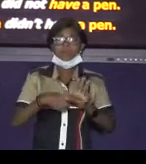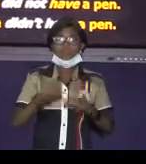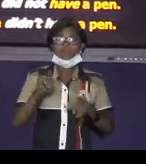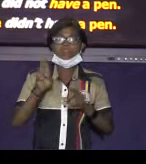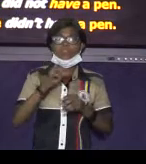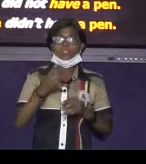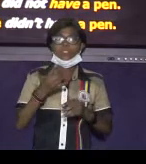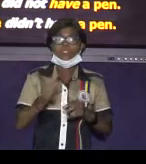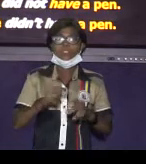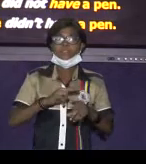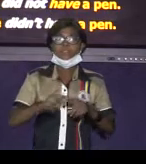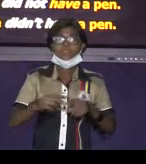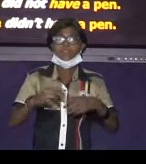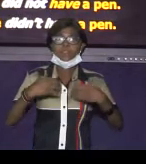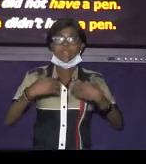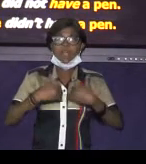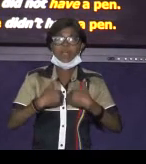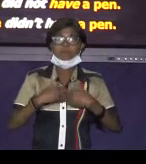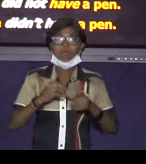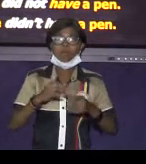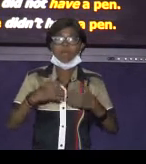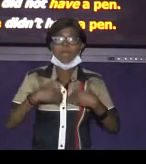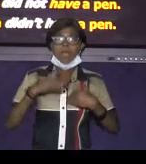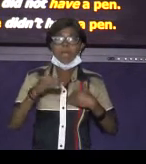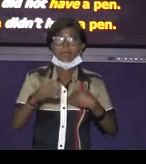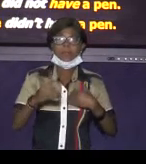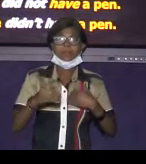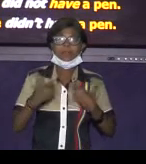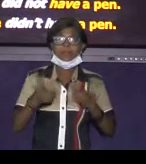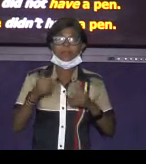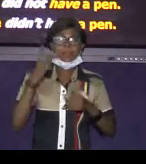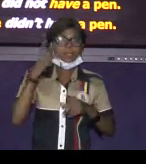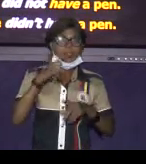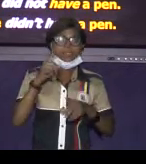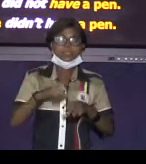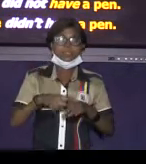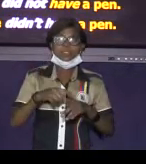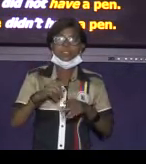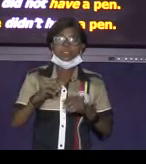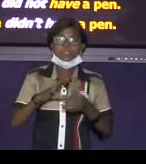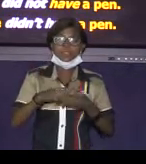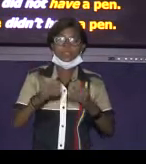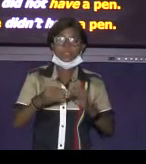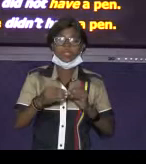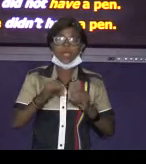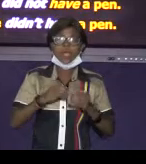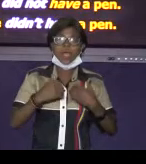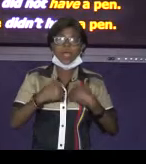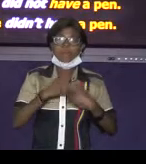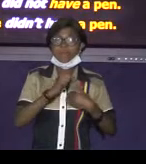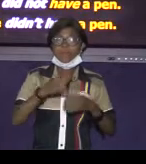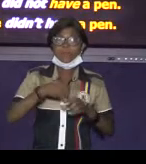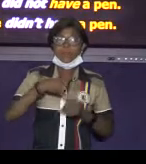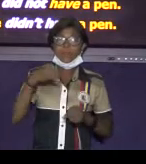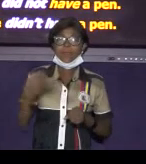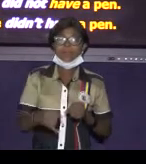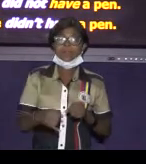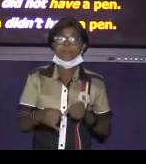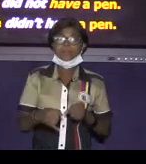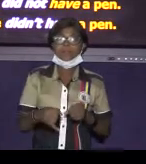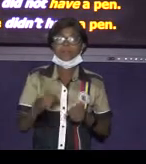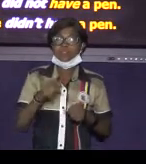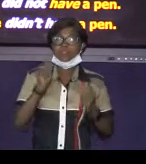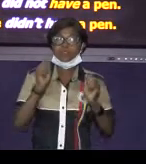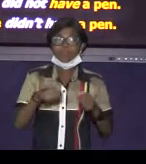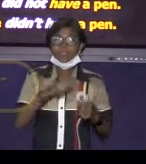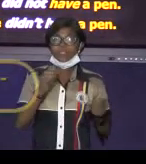have, which could also be as or add. Look at this affirmative sentence. I have a pen. It could be, you can